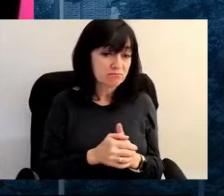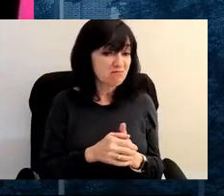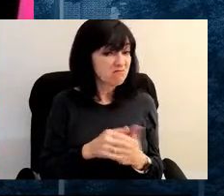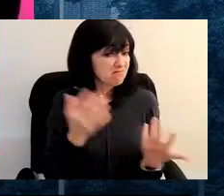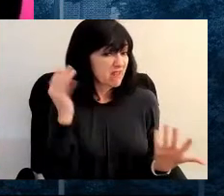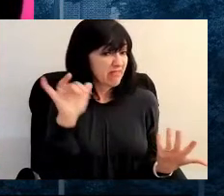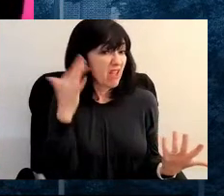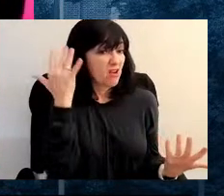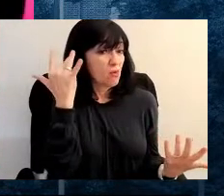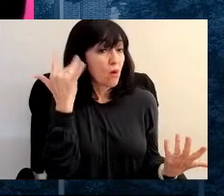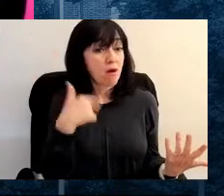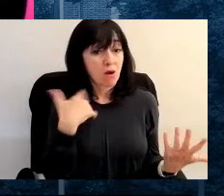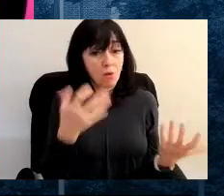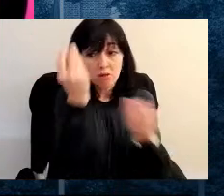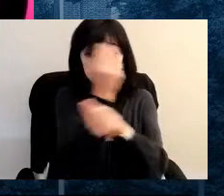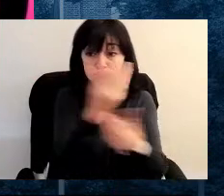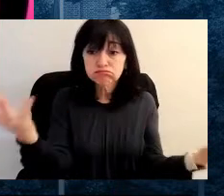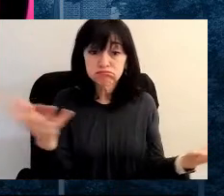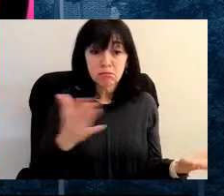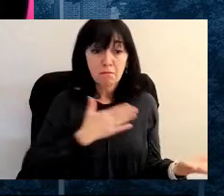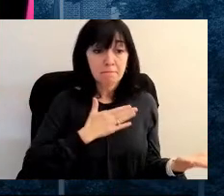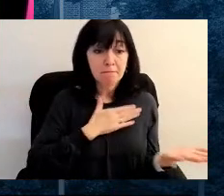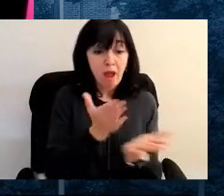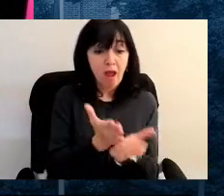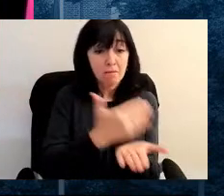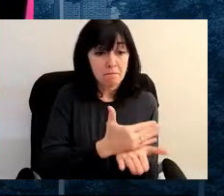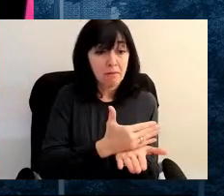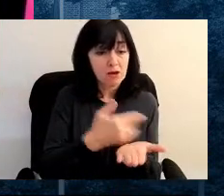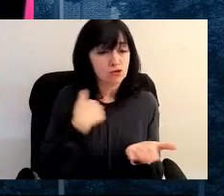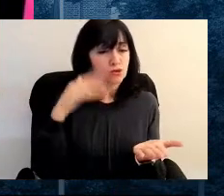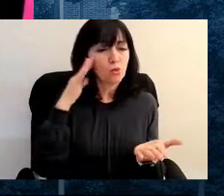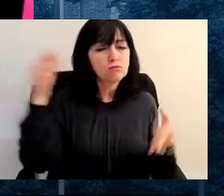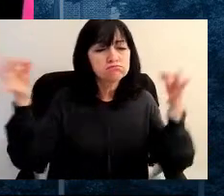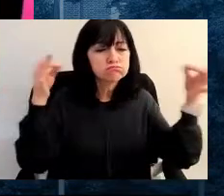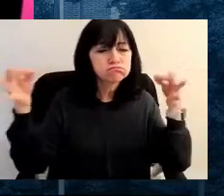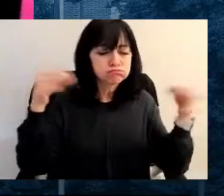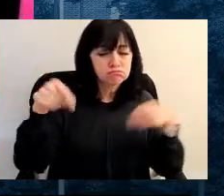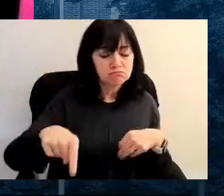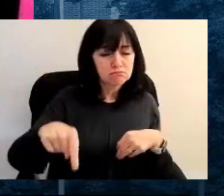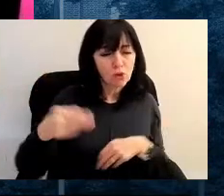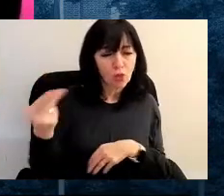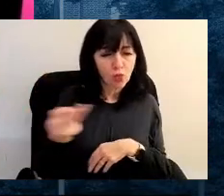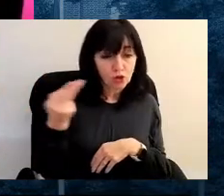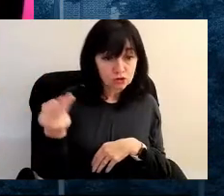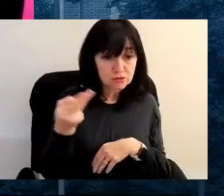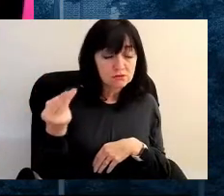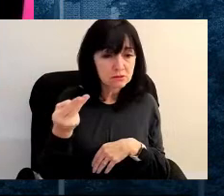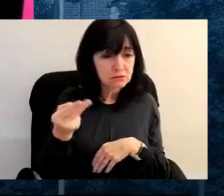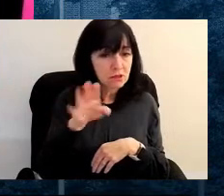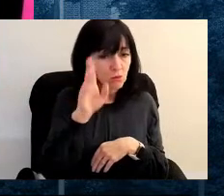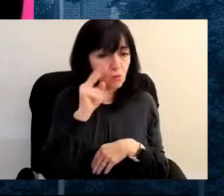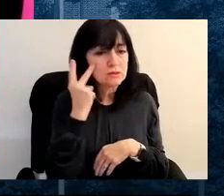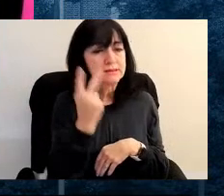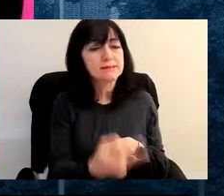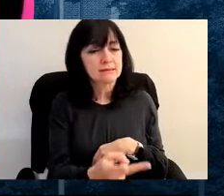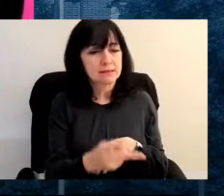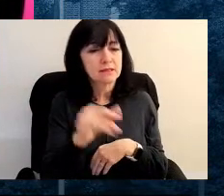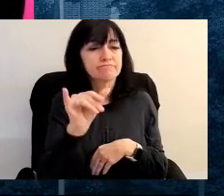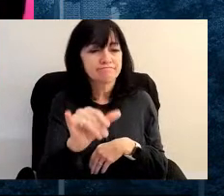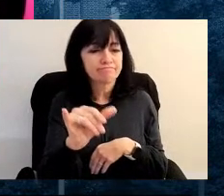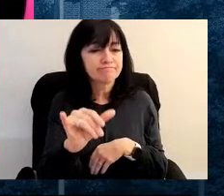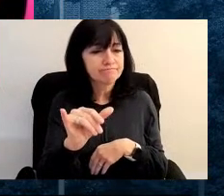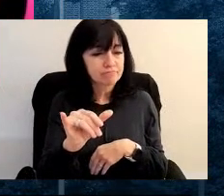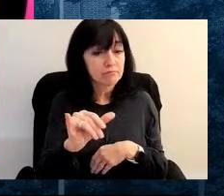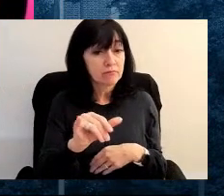our state. That will help us stay competitive with states around us and fill so many of the vacancies that we